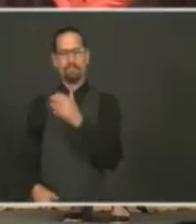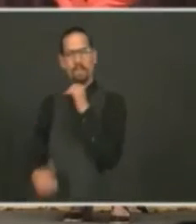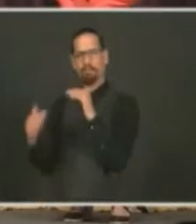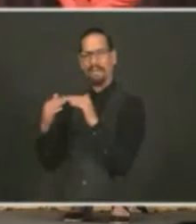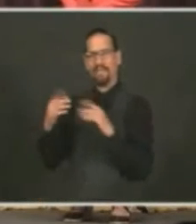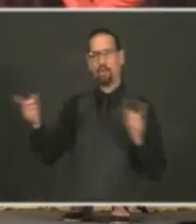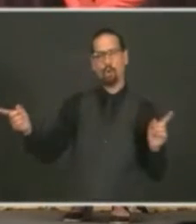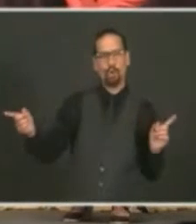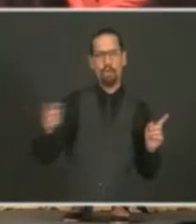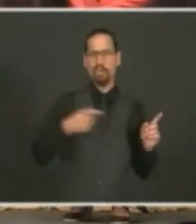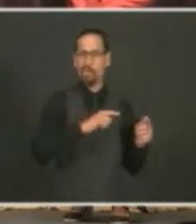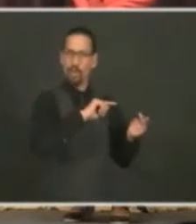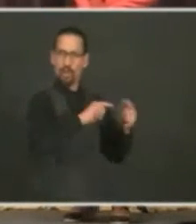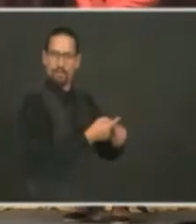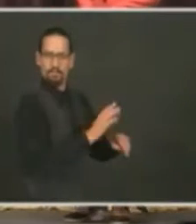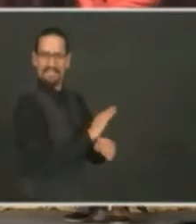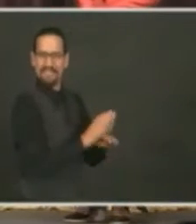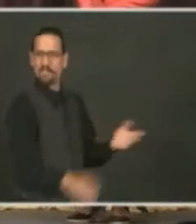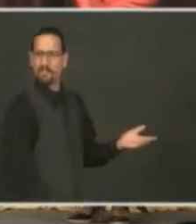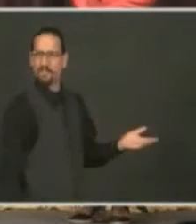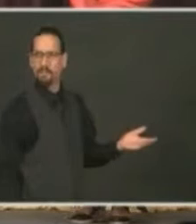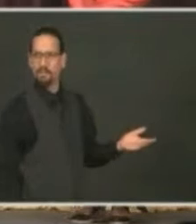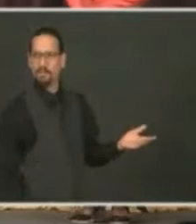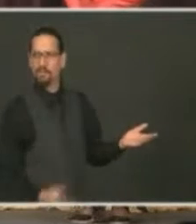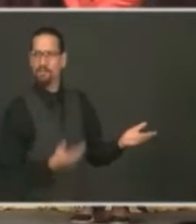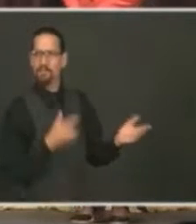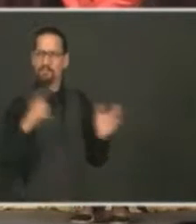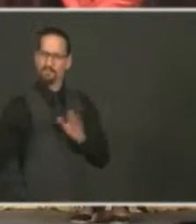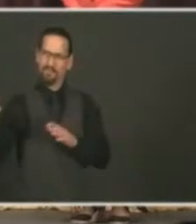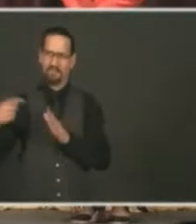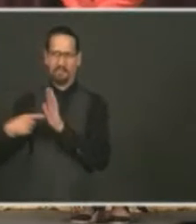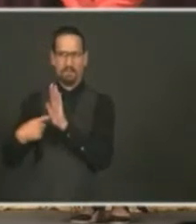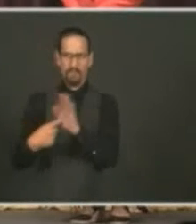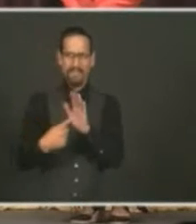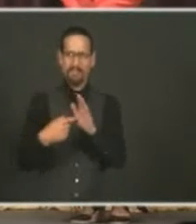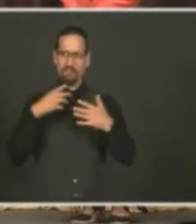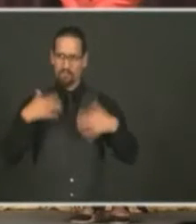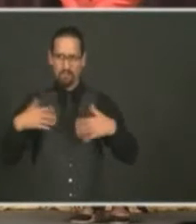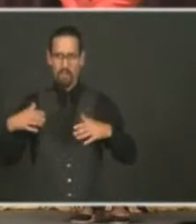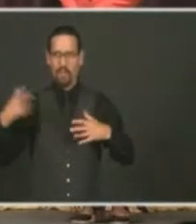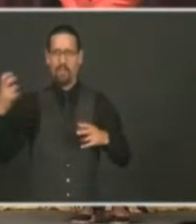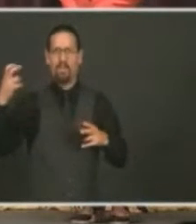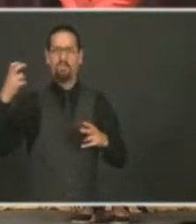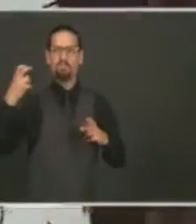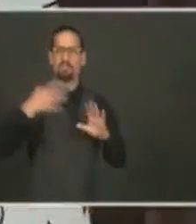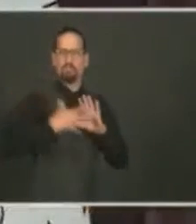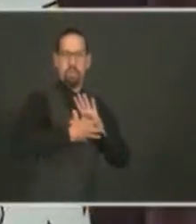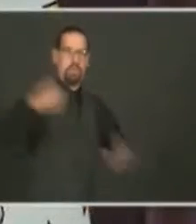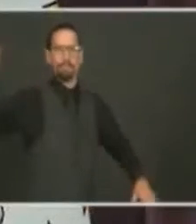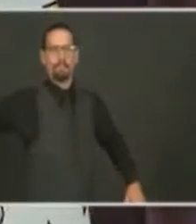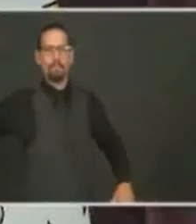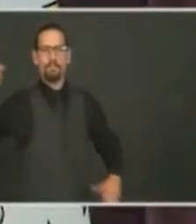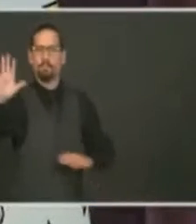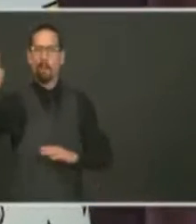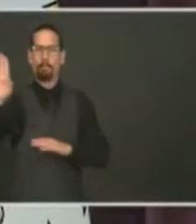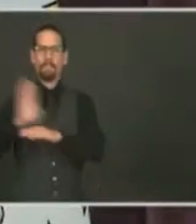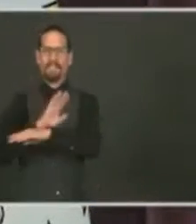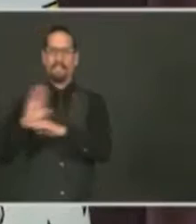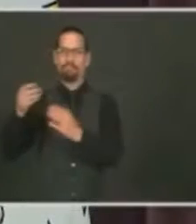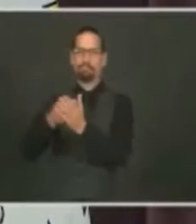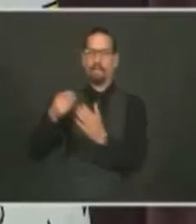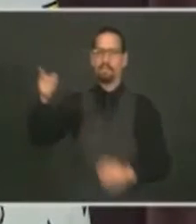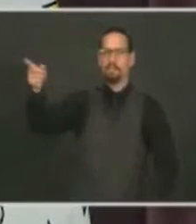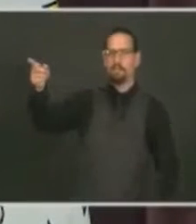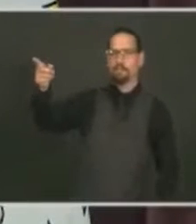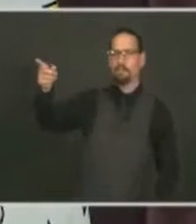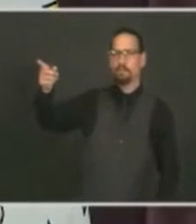entertainment facilities in that area to see that they represent a huge drain on the Rhode Island economy. Well, as I say, they're the third largest source of